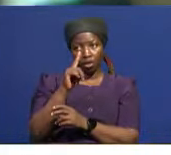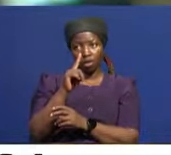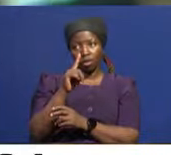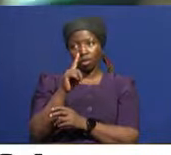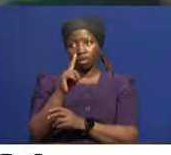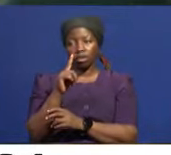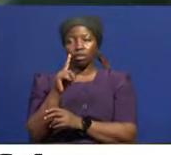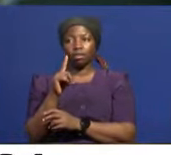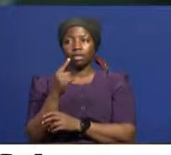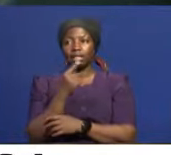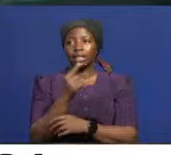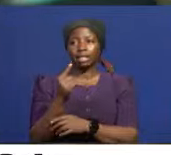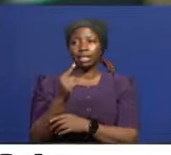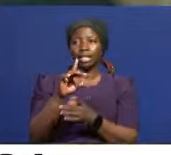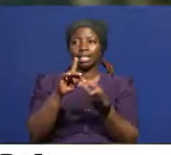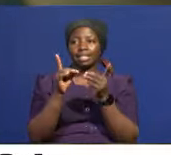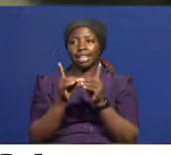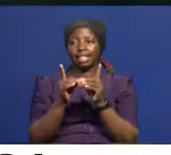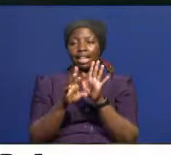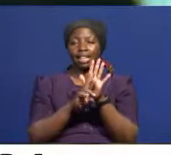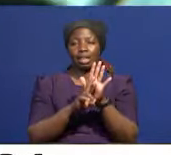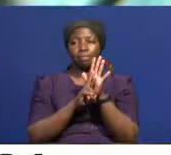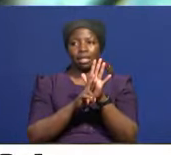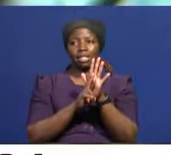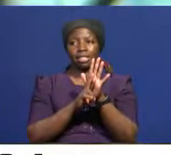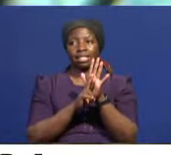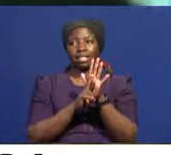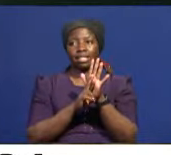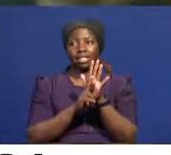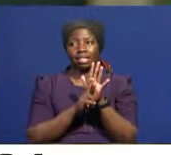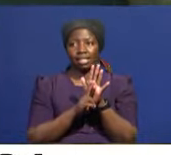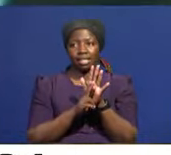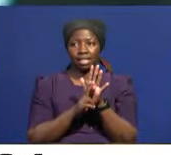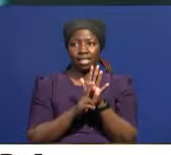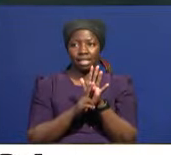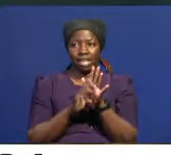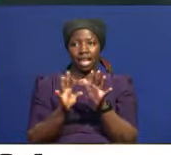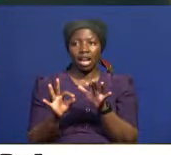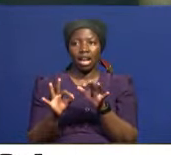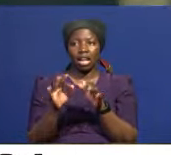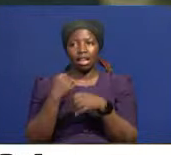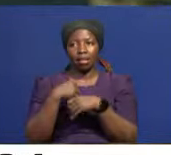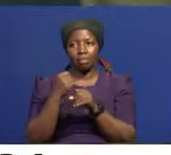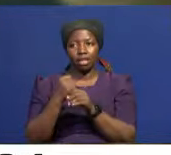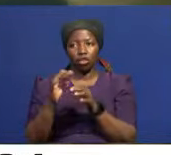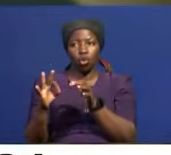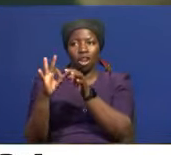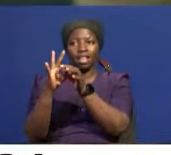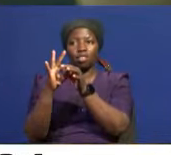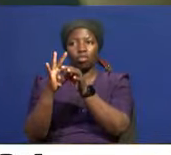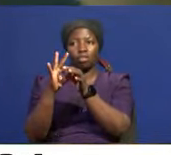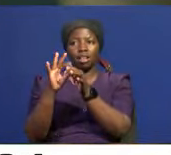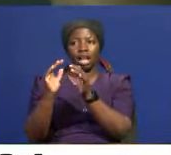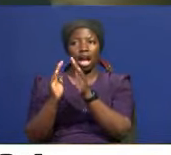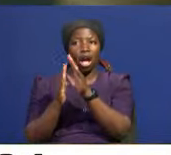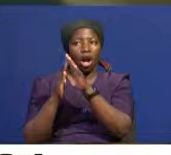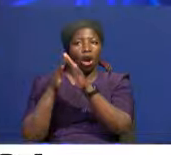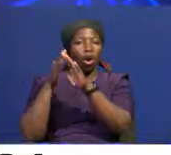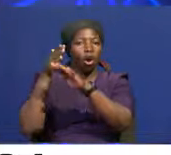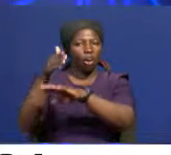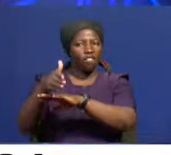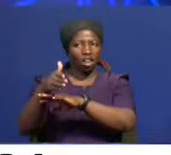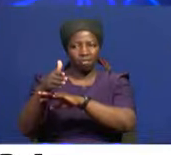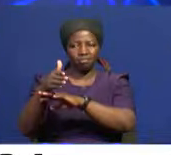data costs represent a significant expense and places connectivity beyond the reach of